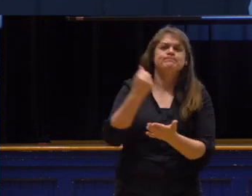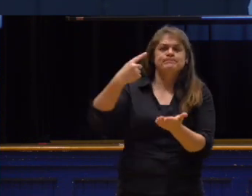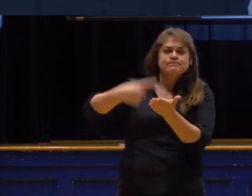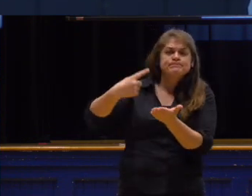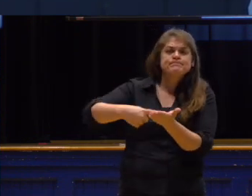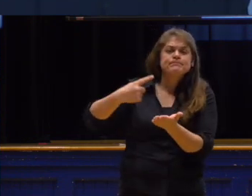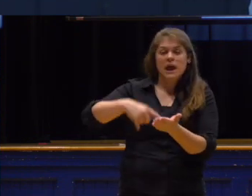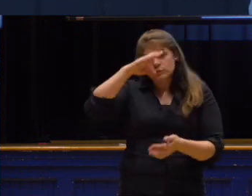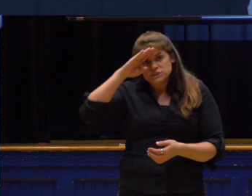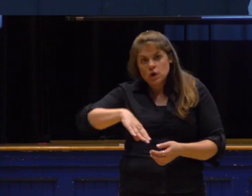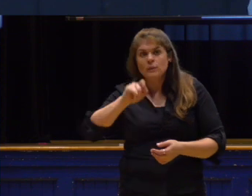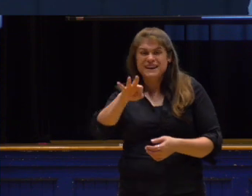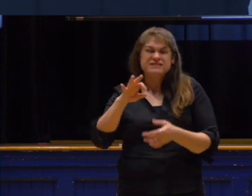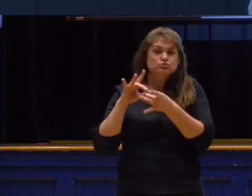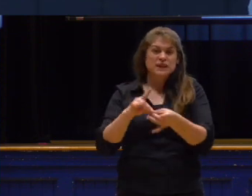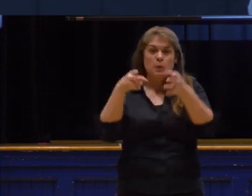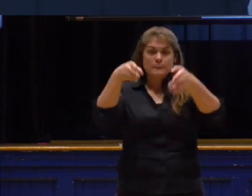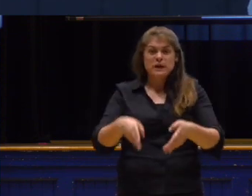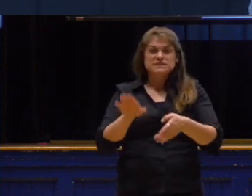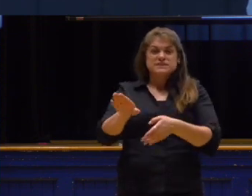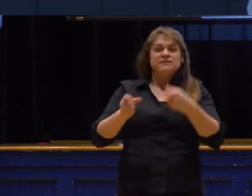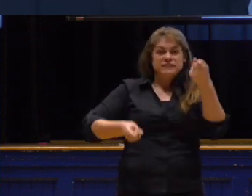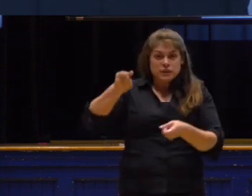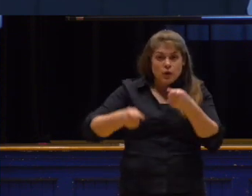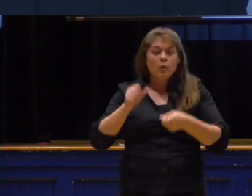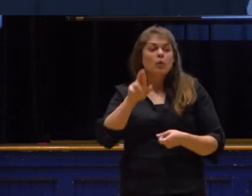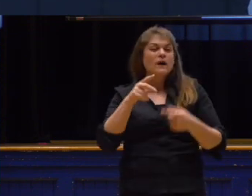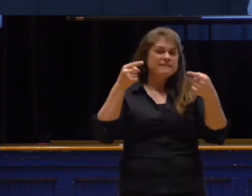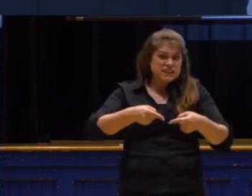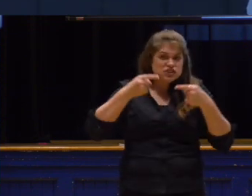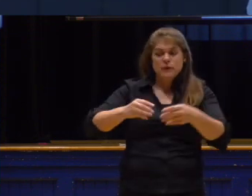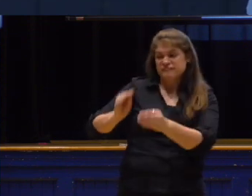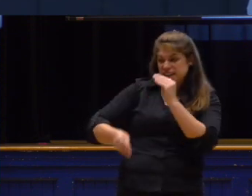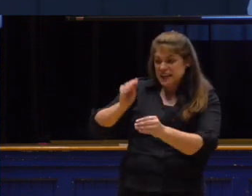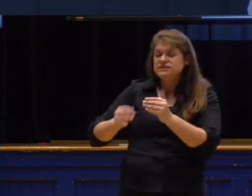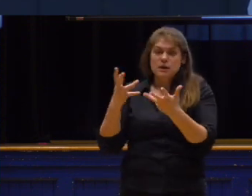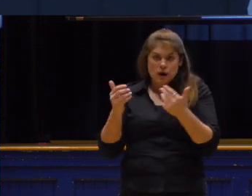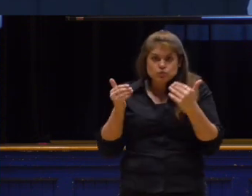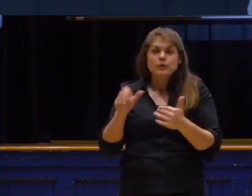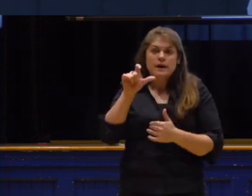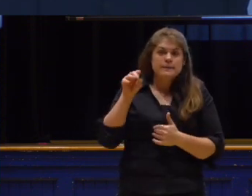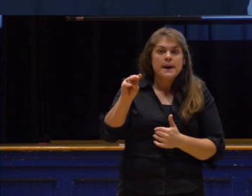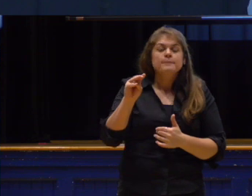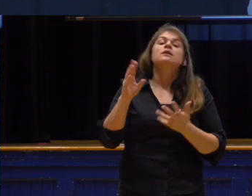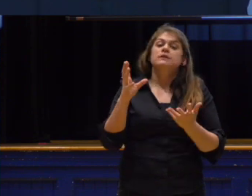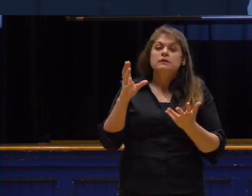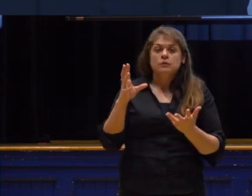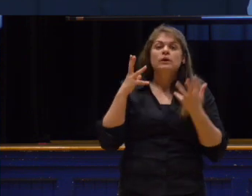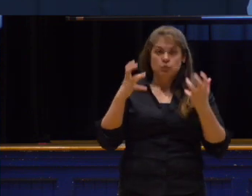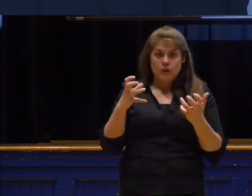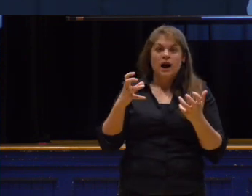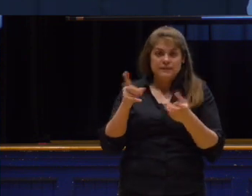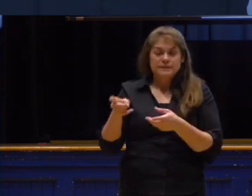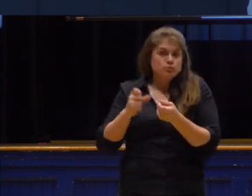have that discussion. And we know if it's somebody's vehicle and they have an issue with it getting fixed and they want to make a claim,